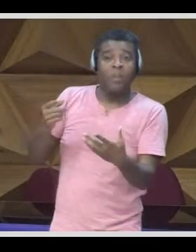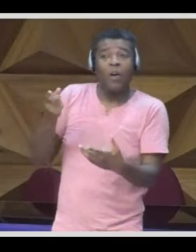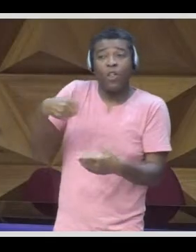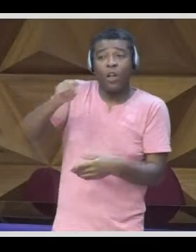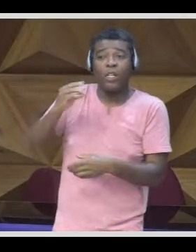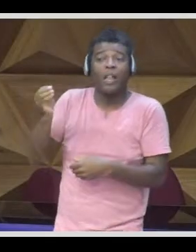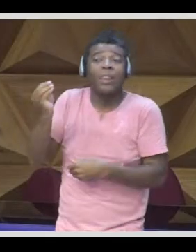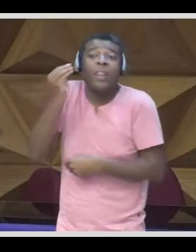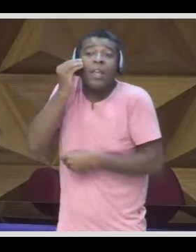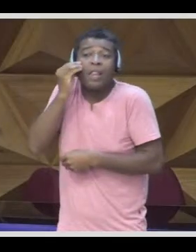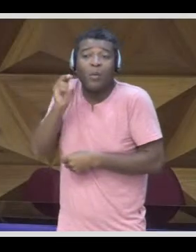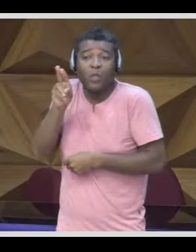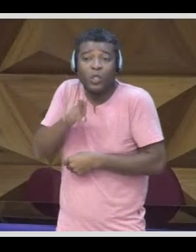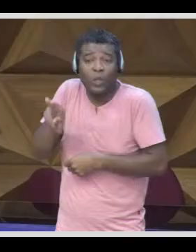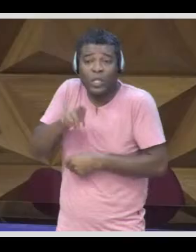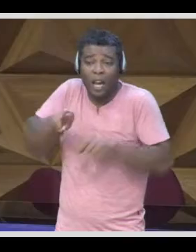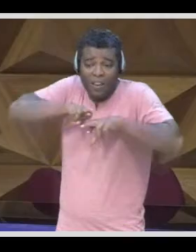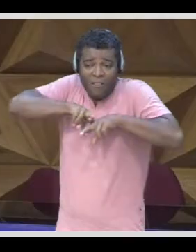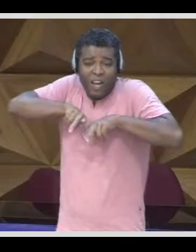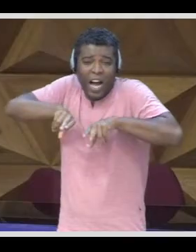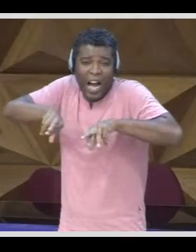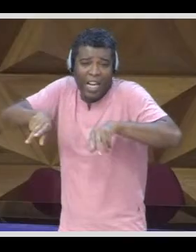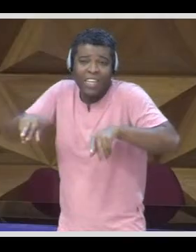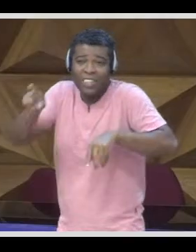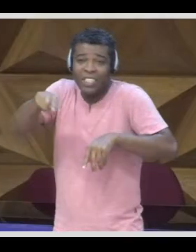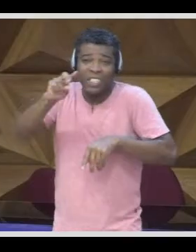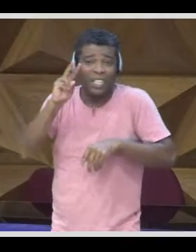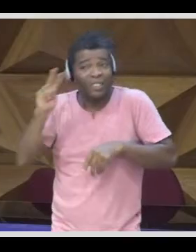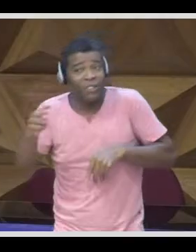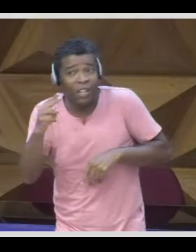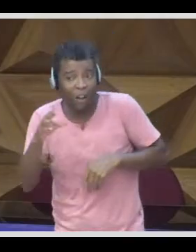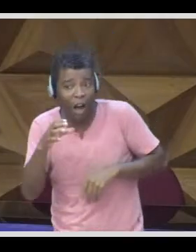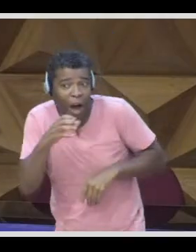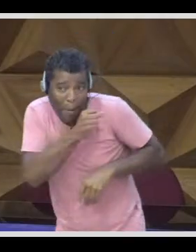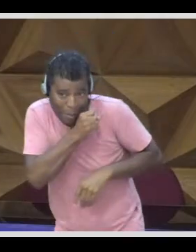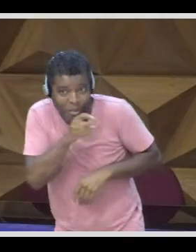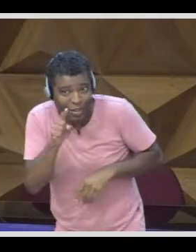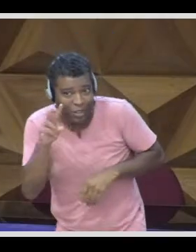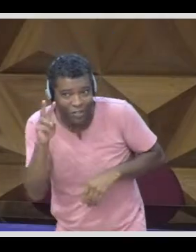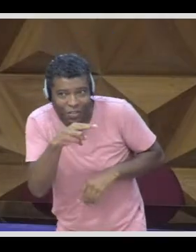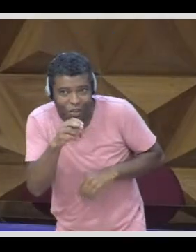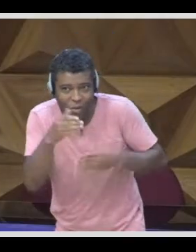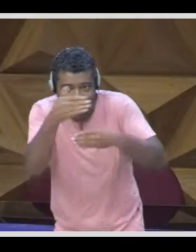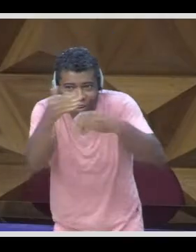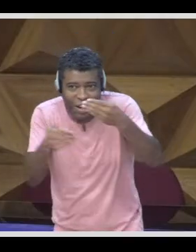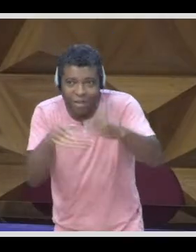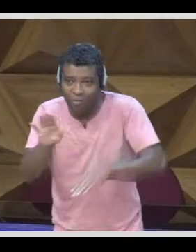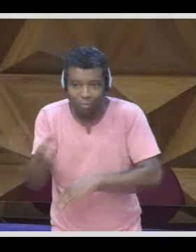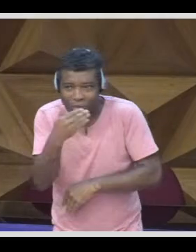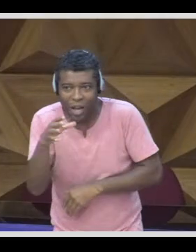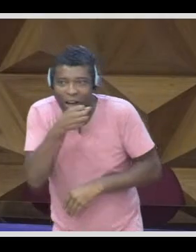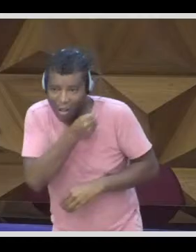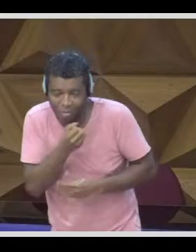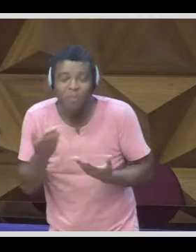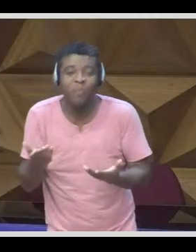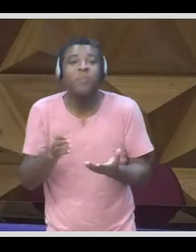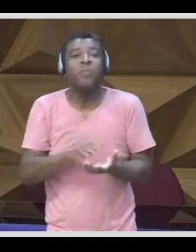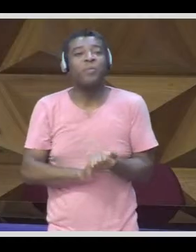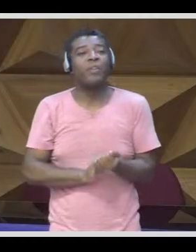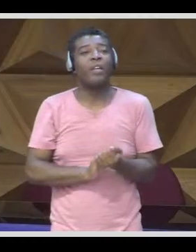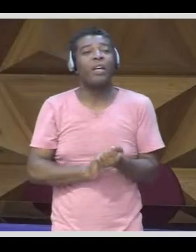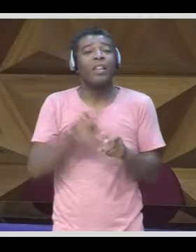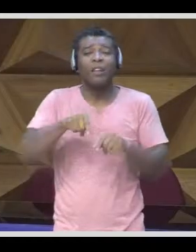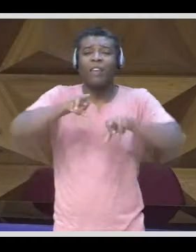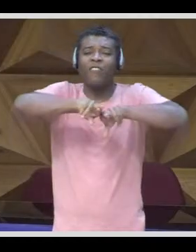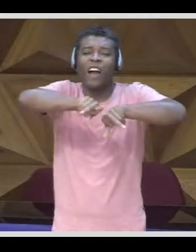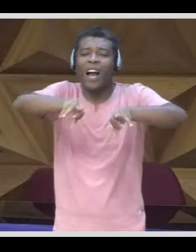skip. There are a bunch of metrics that are based on information theory. Okay, if I go back very quickly,